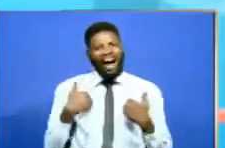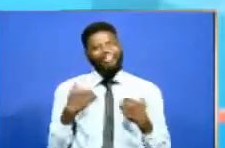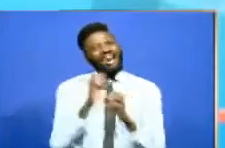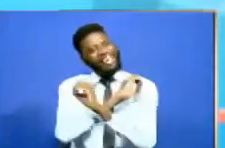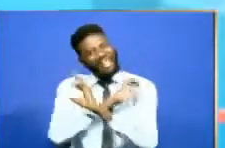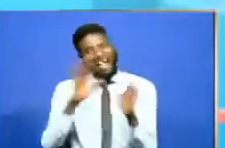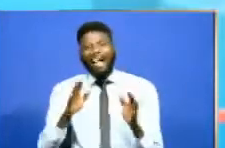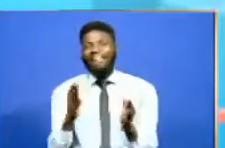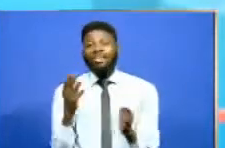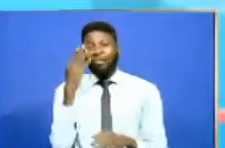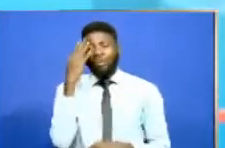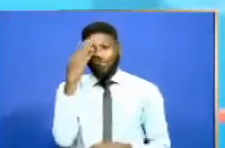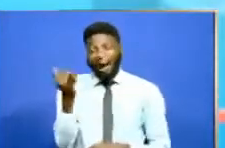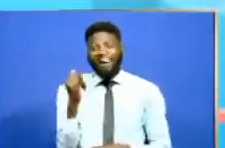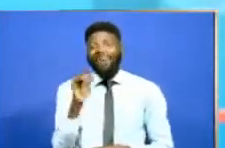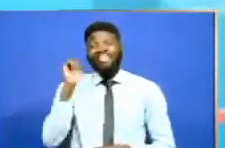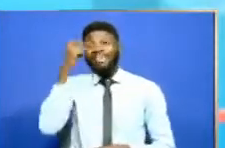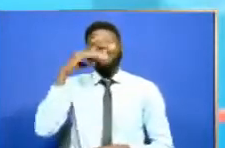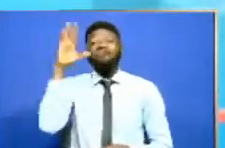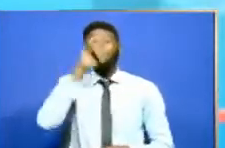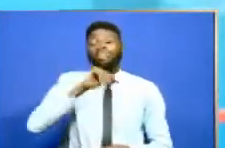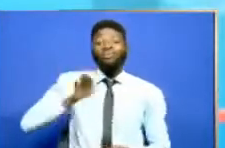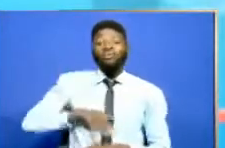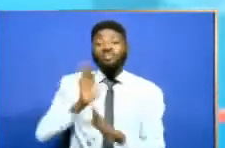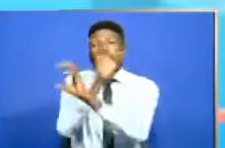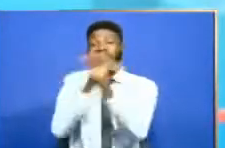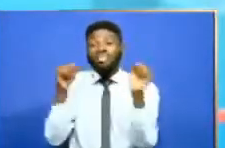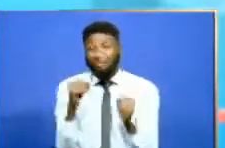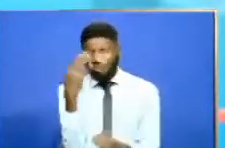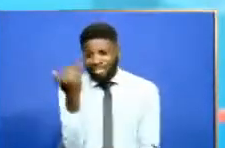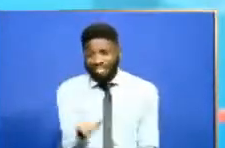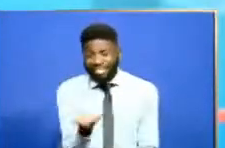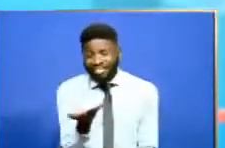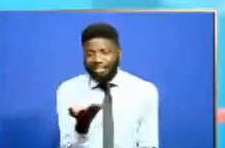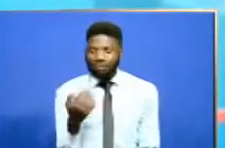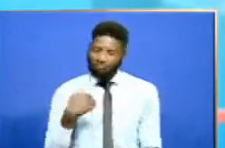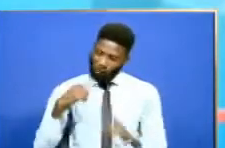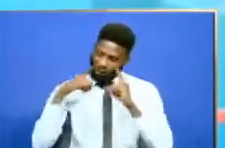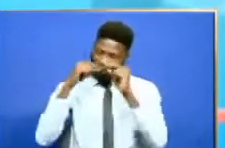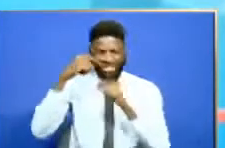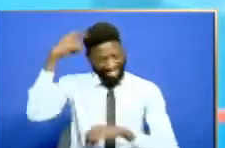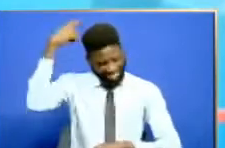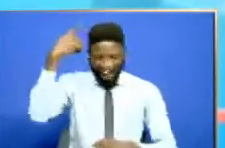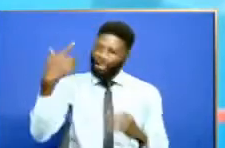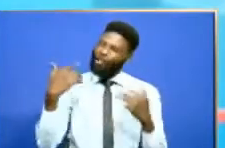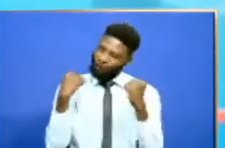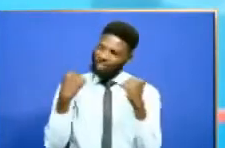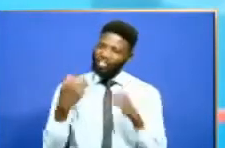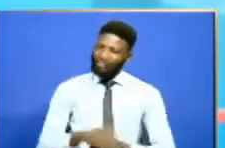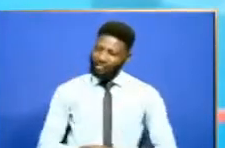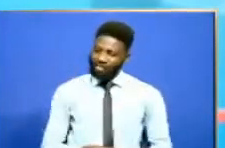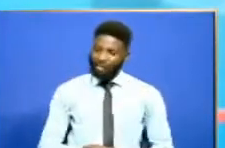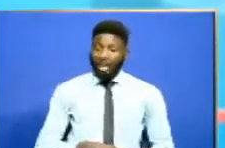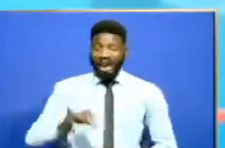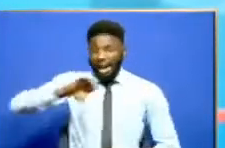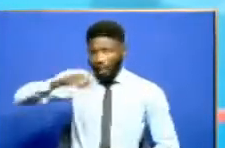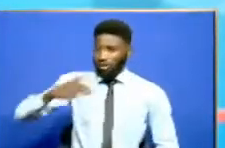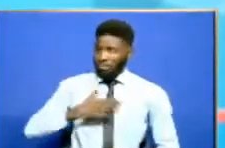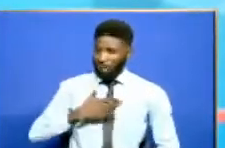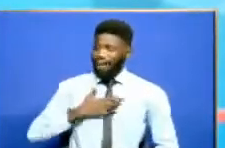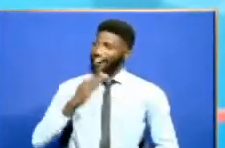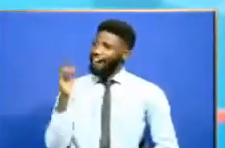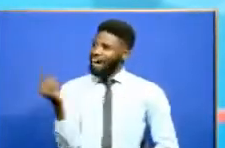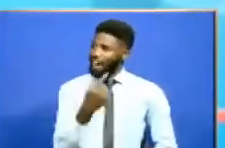have a woman president. I'm saying this with all the confidence. In my county alone, if you consider